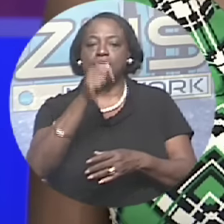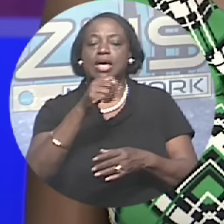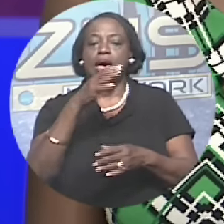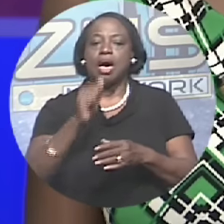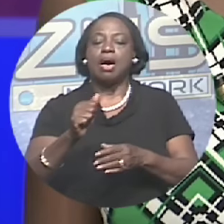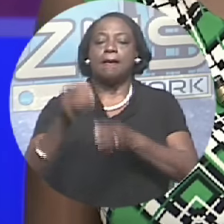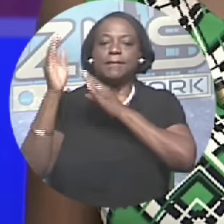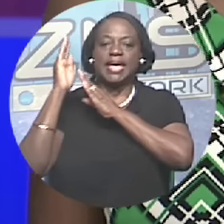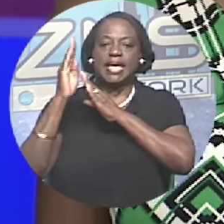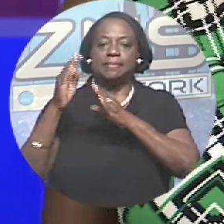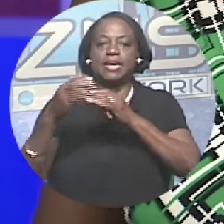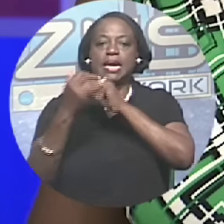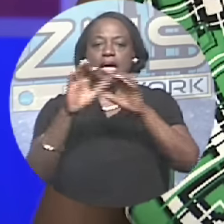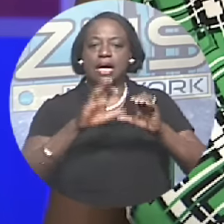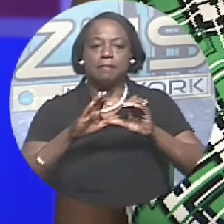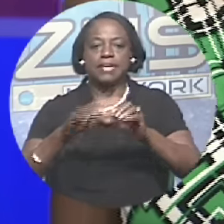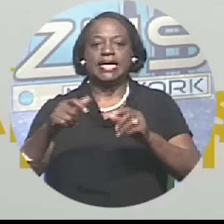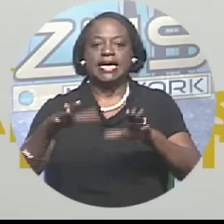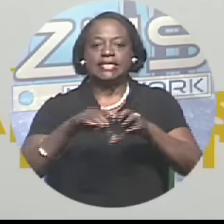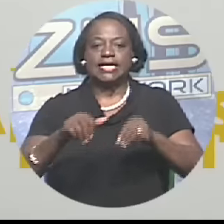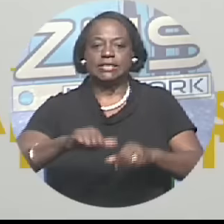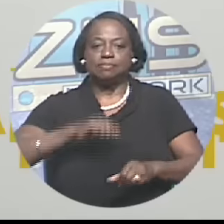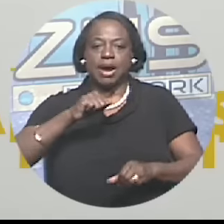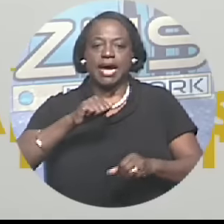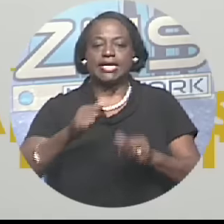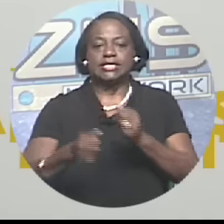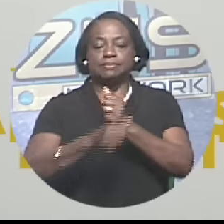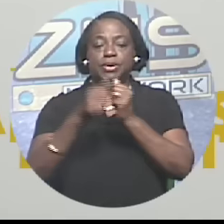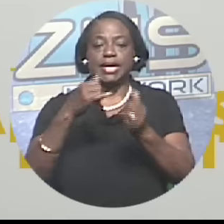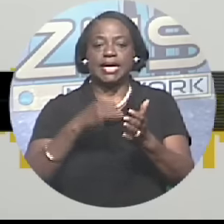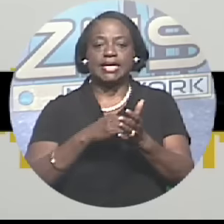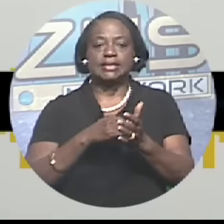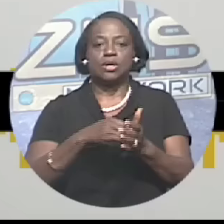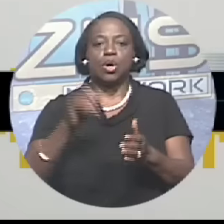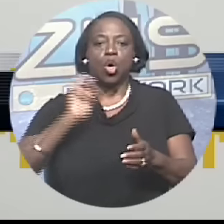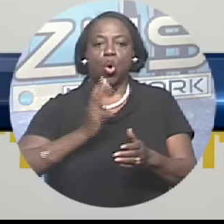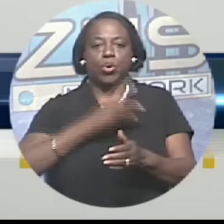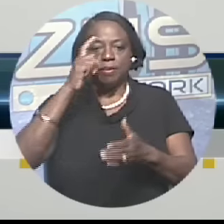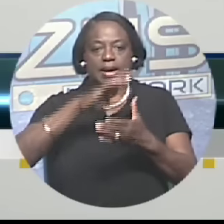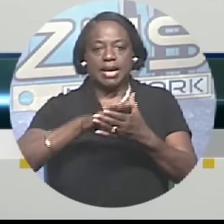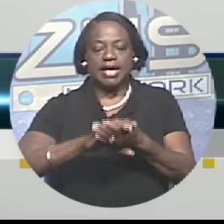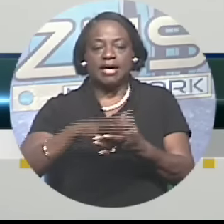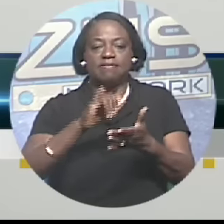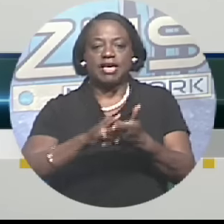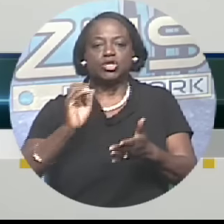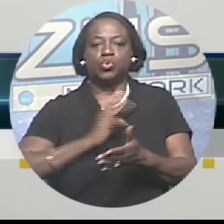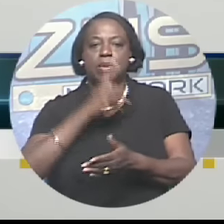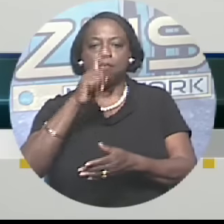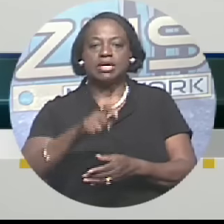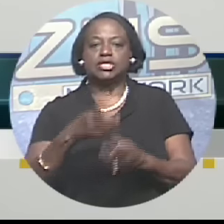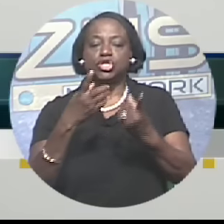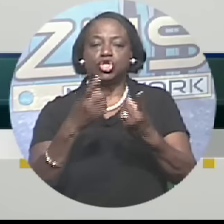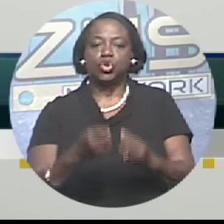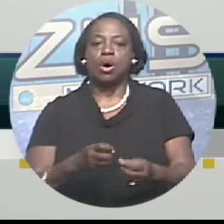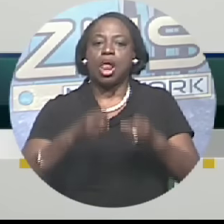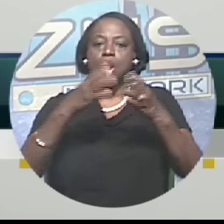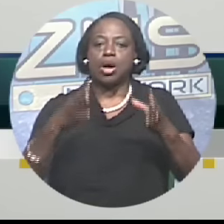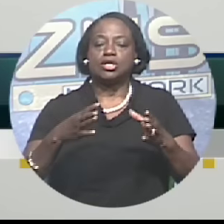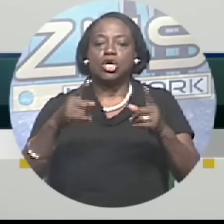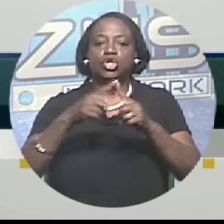pride in doing so. We believe that we have to do a lot to protect people from HIV